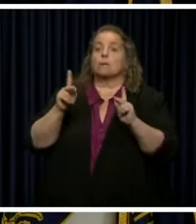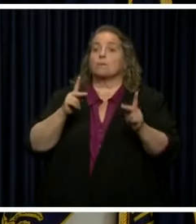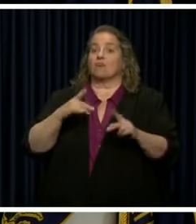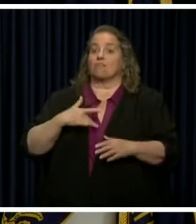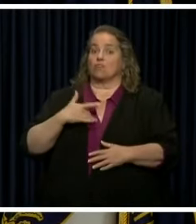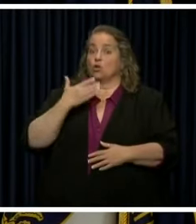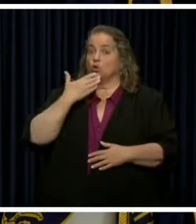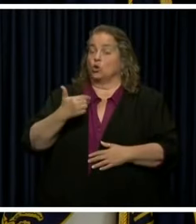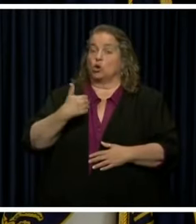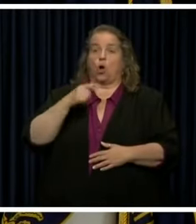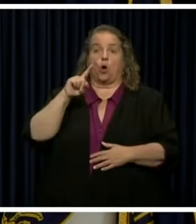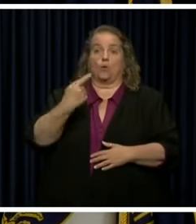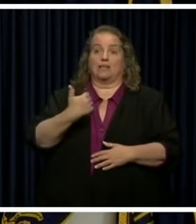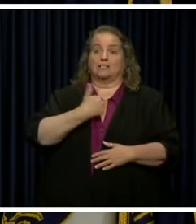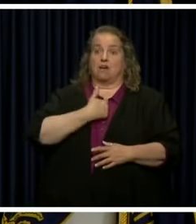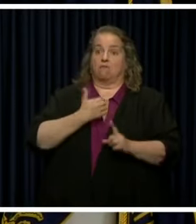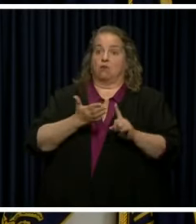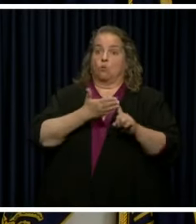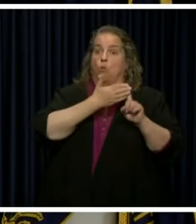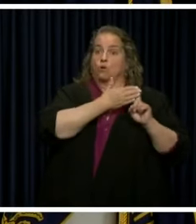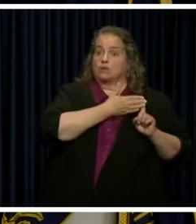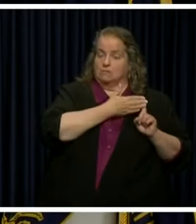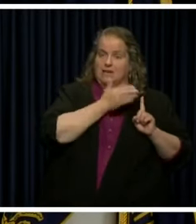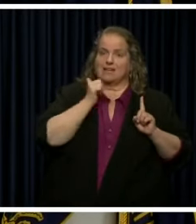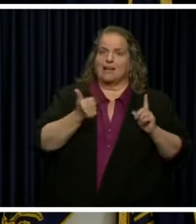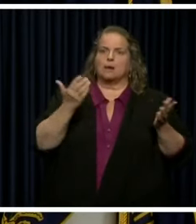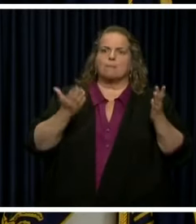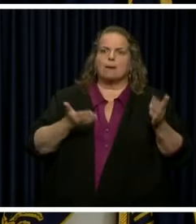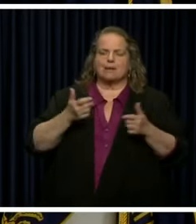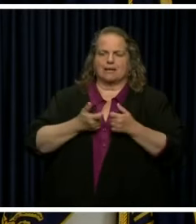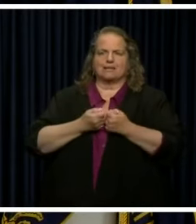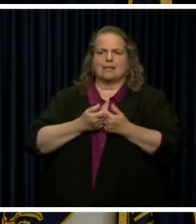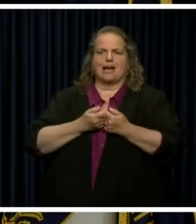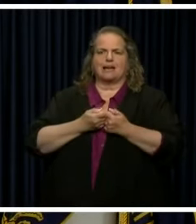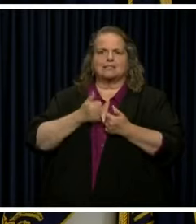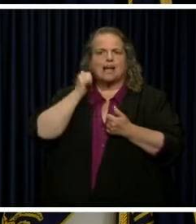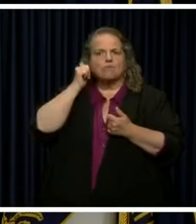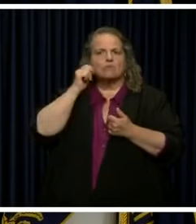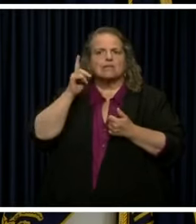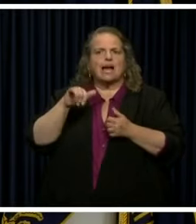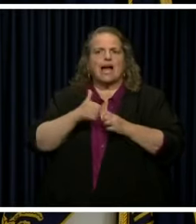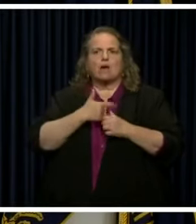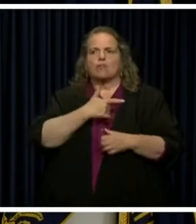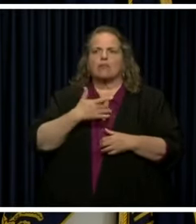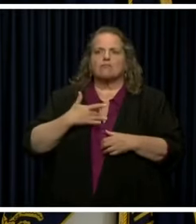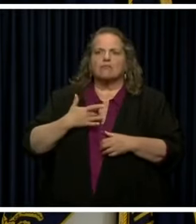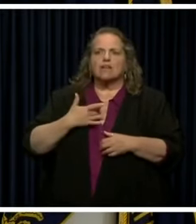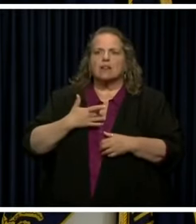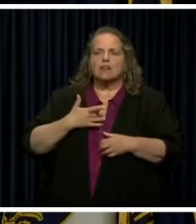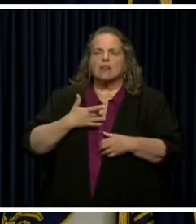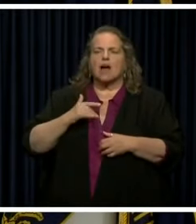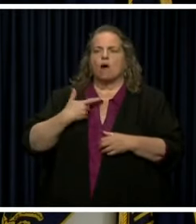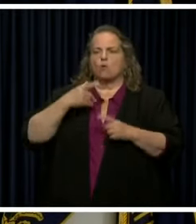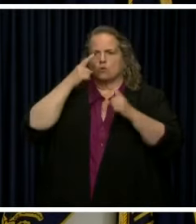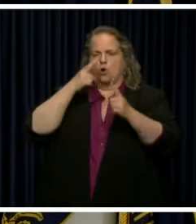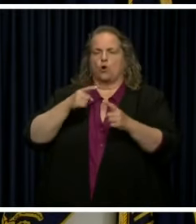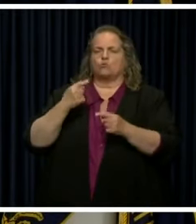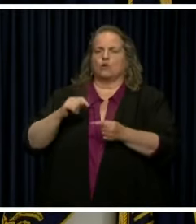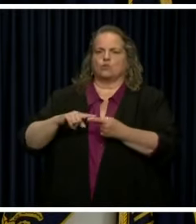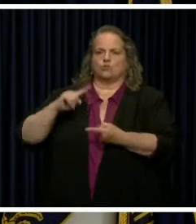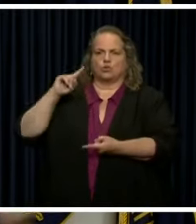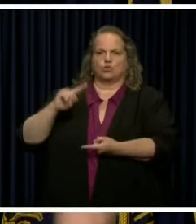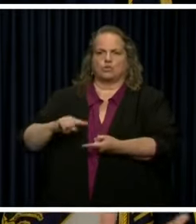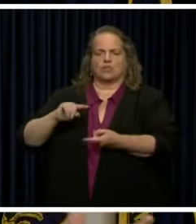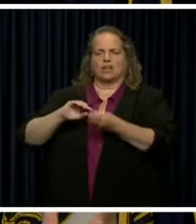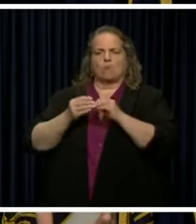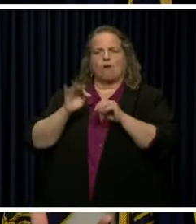just self-quarantining, may be able to text in how they feel on any given day. Our goal is to reduce the amount